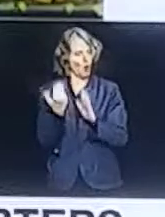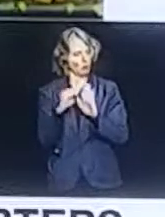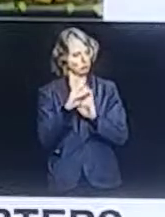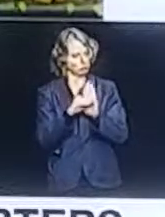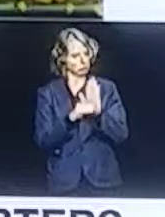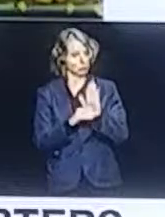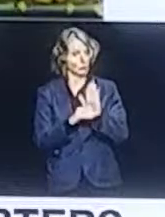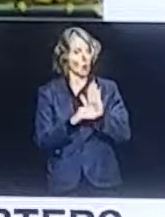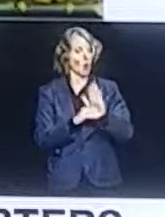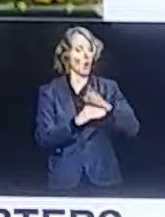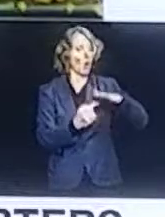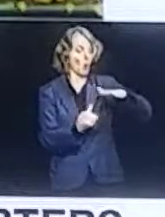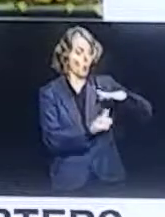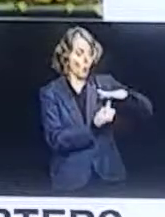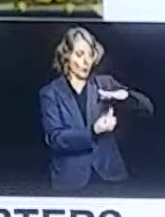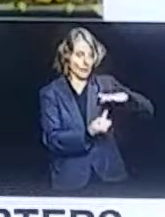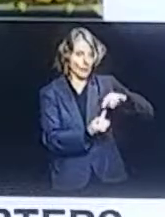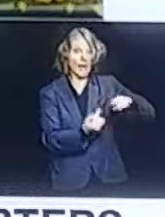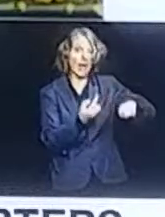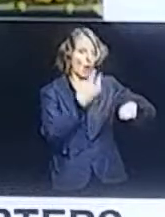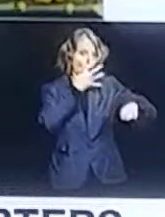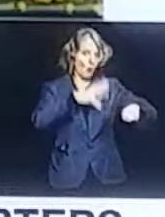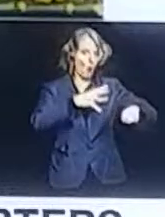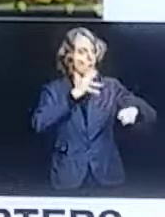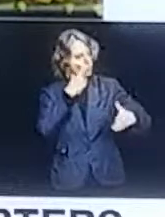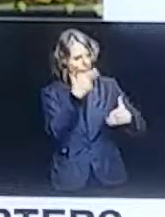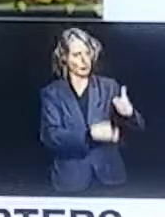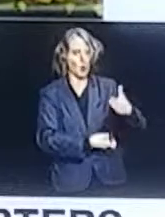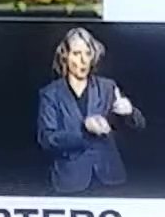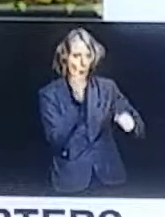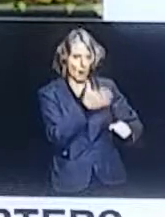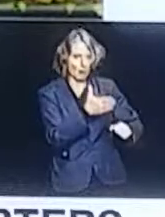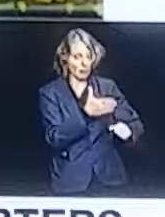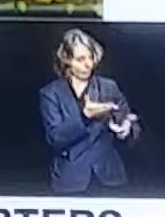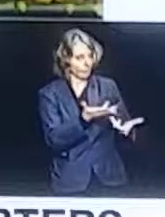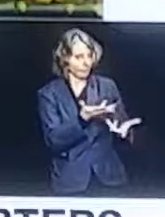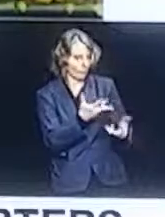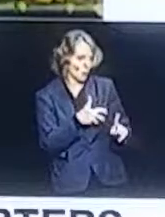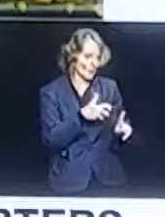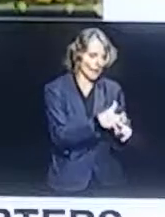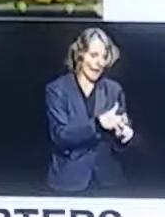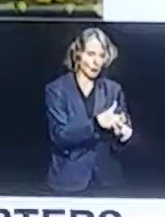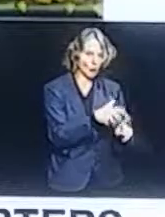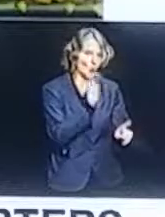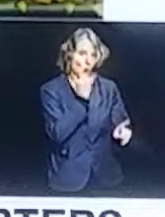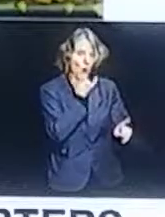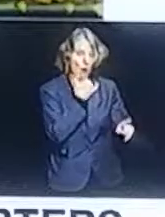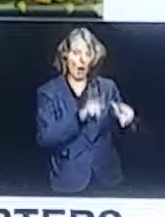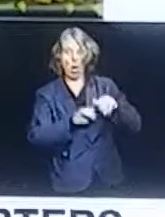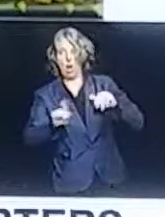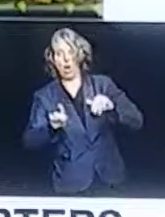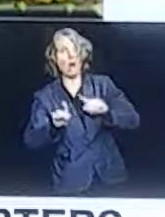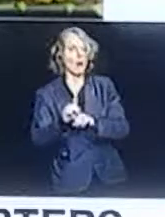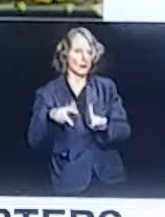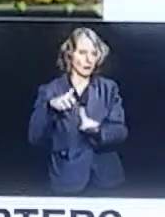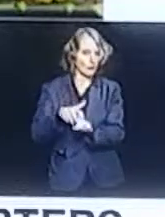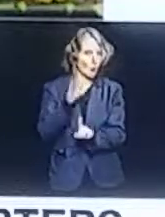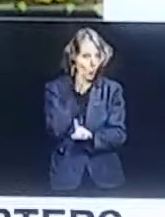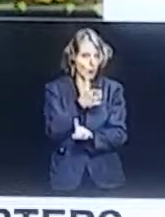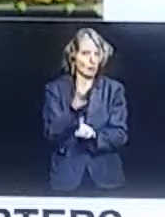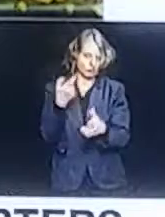high fines. And there are measures that we enforce for people who have to quarantine. Our